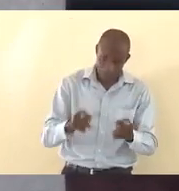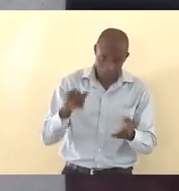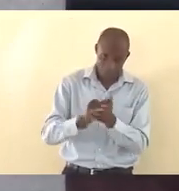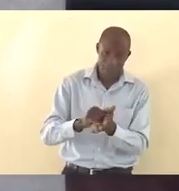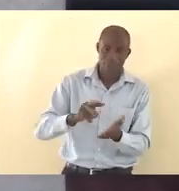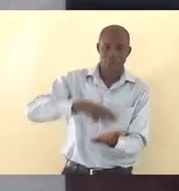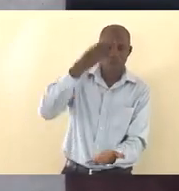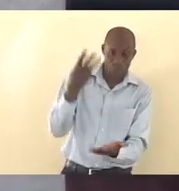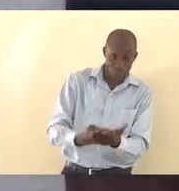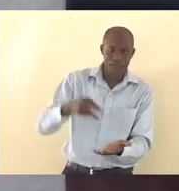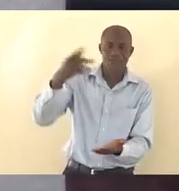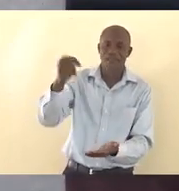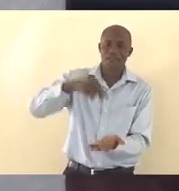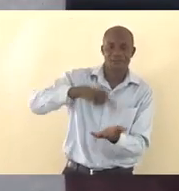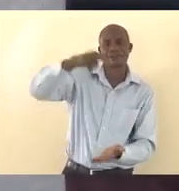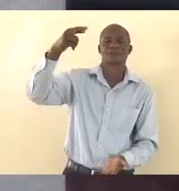Jesus. It is very important.